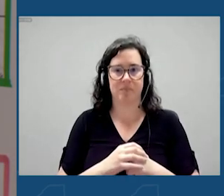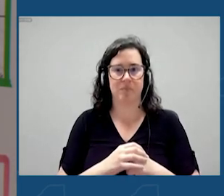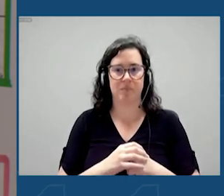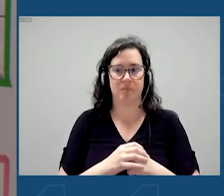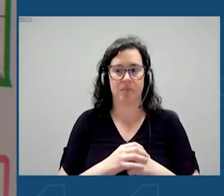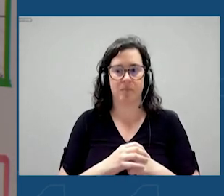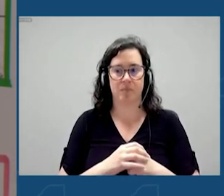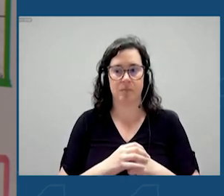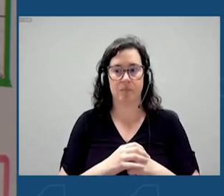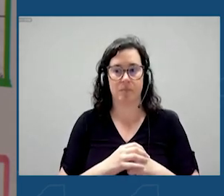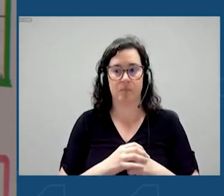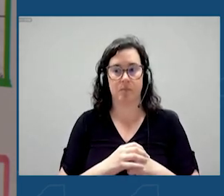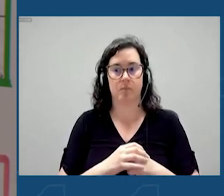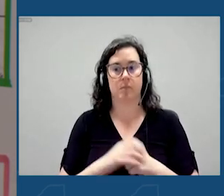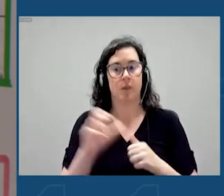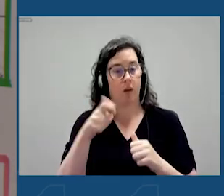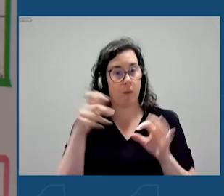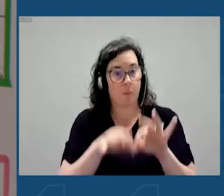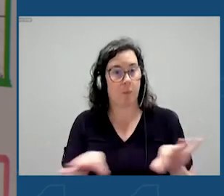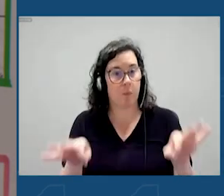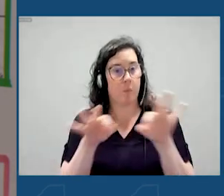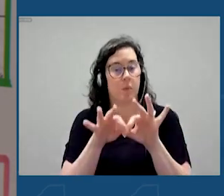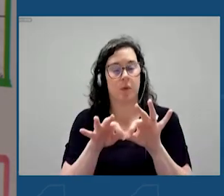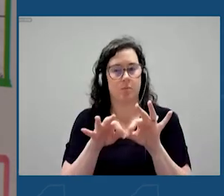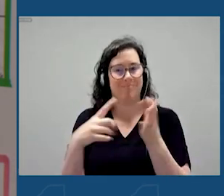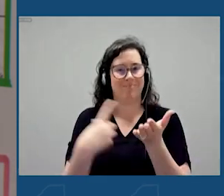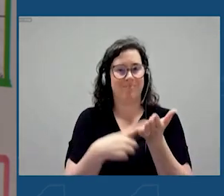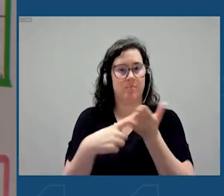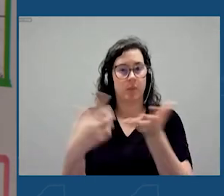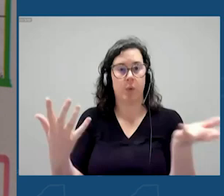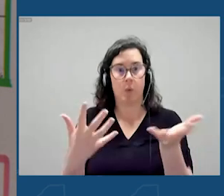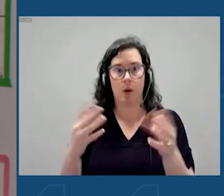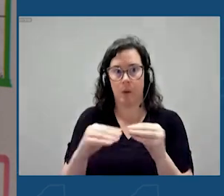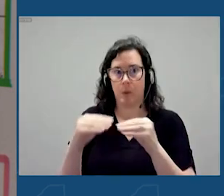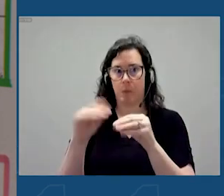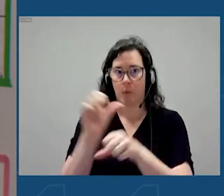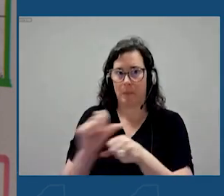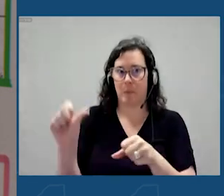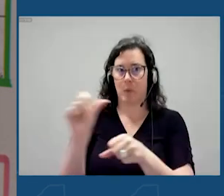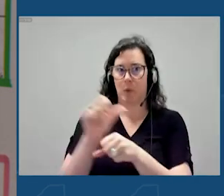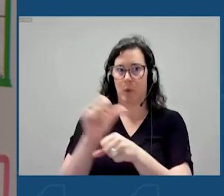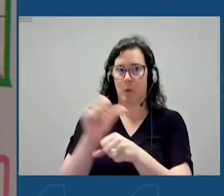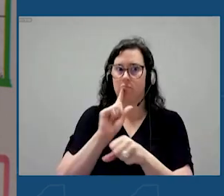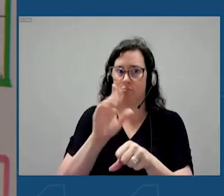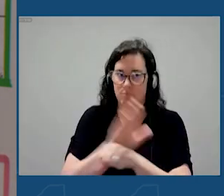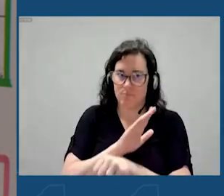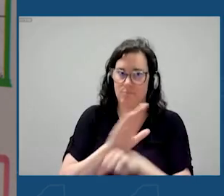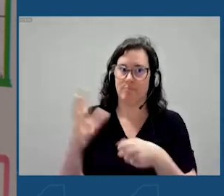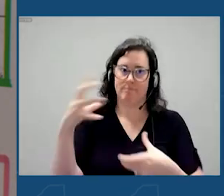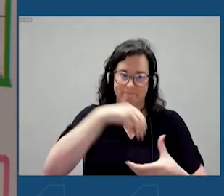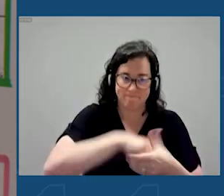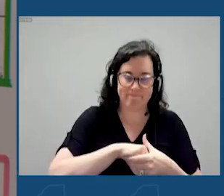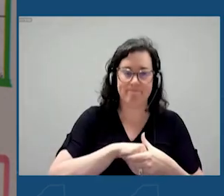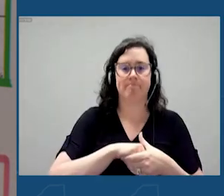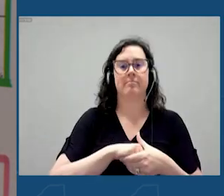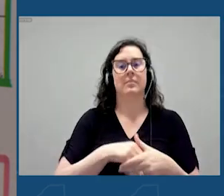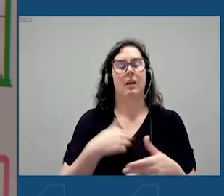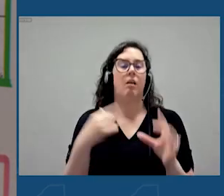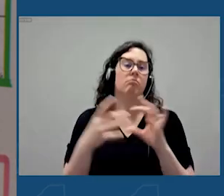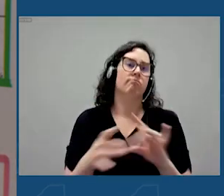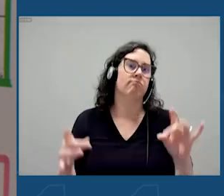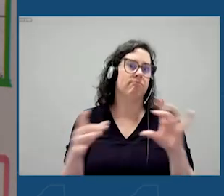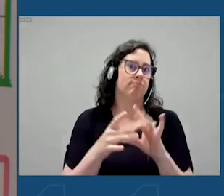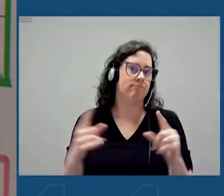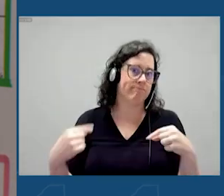but the other key part that Charlie talked about is how we get more employers to buy into this. I have long said that